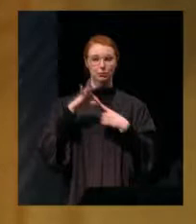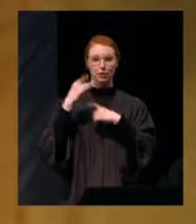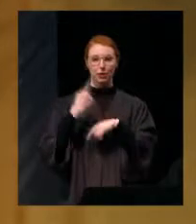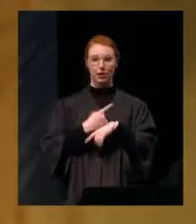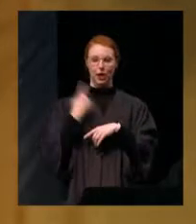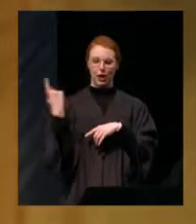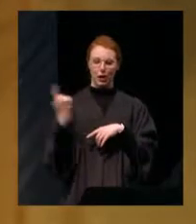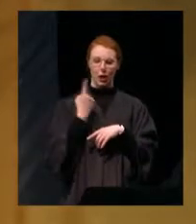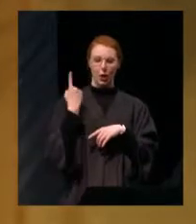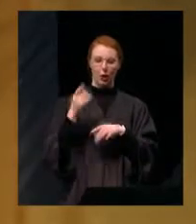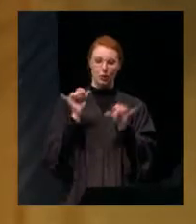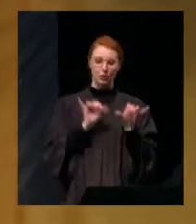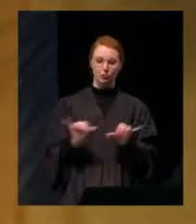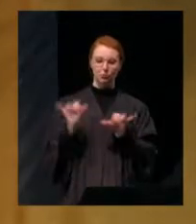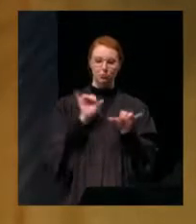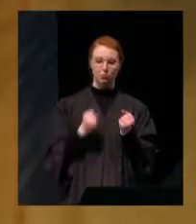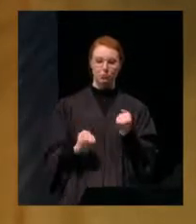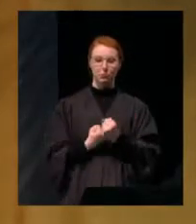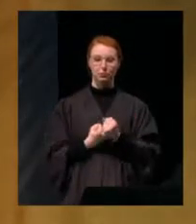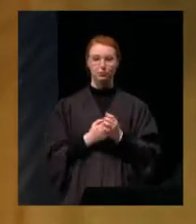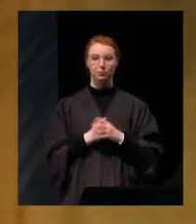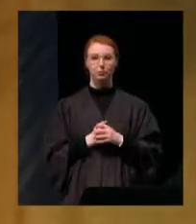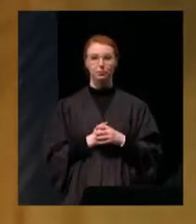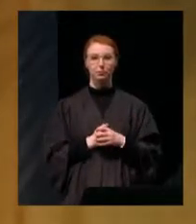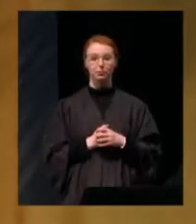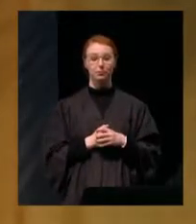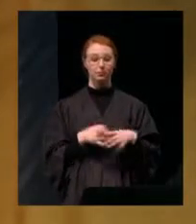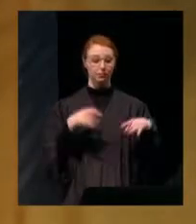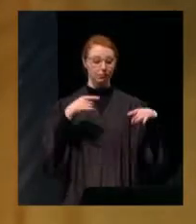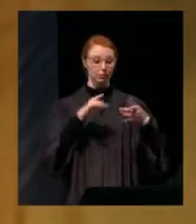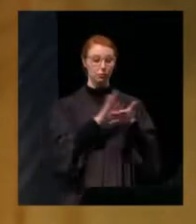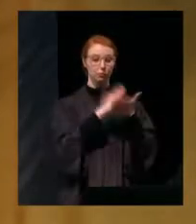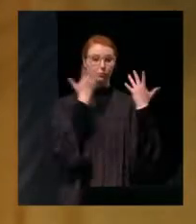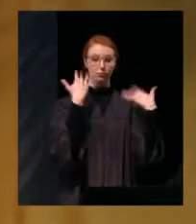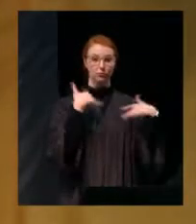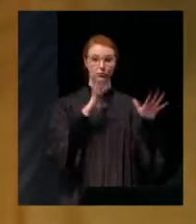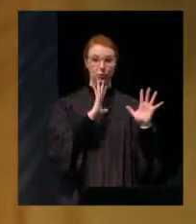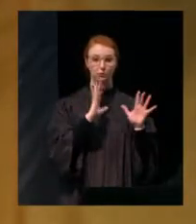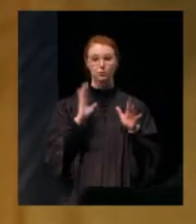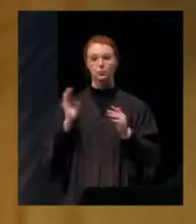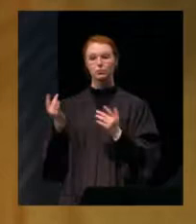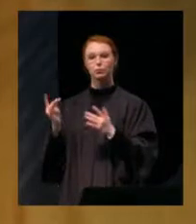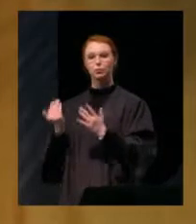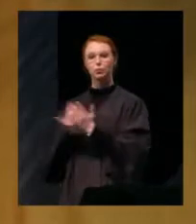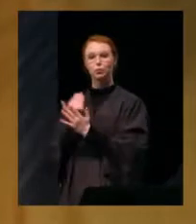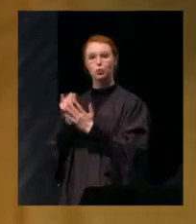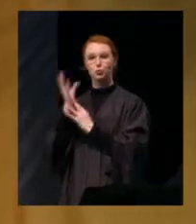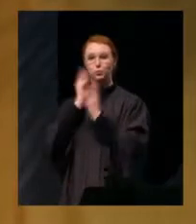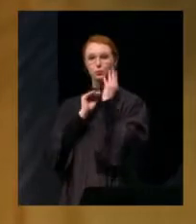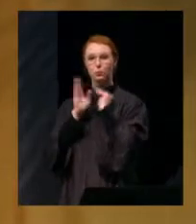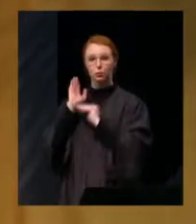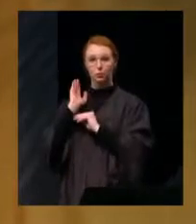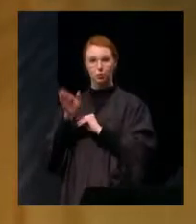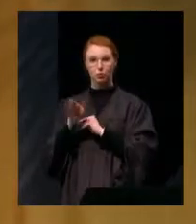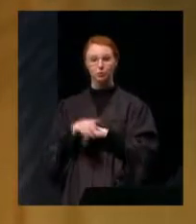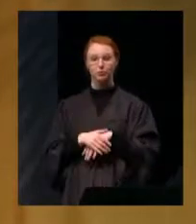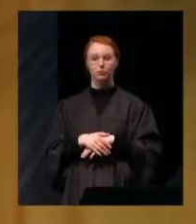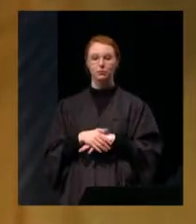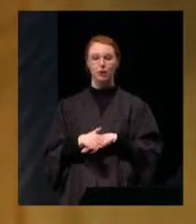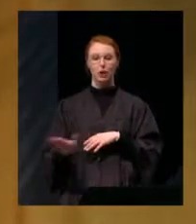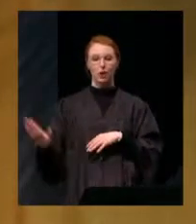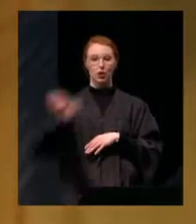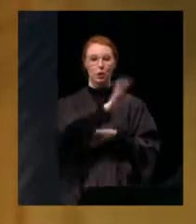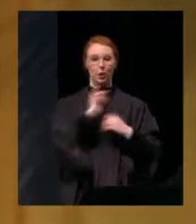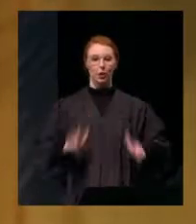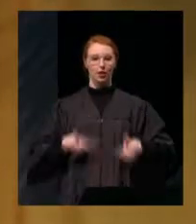always being there. Though this chapter is closing, another is opening. In your lives, how will